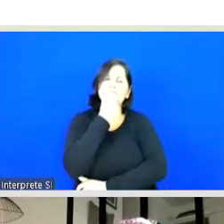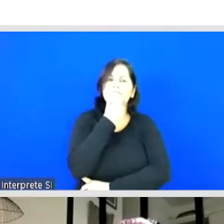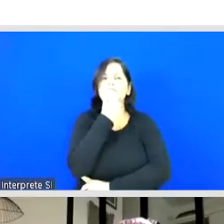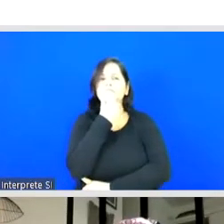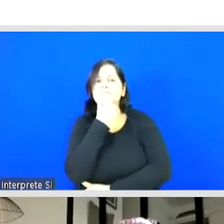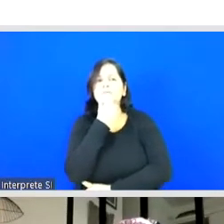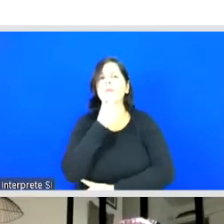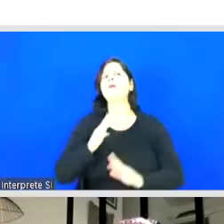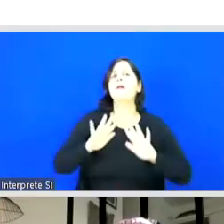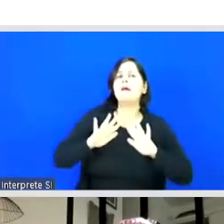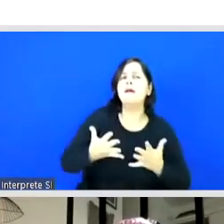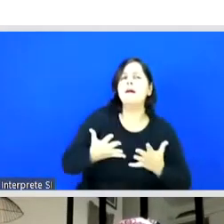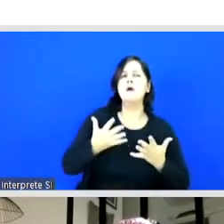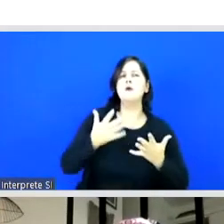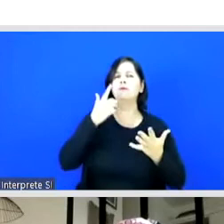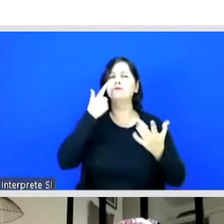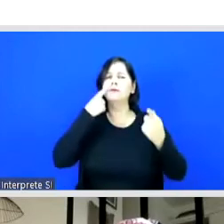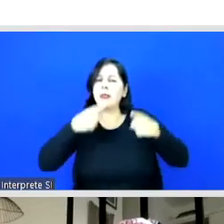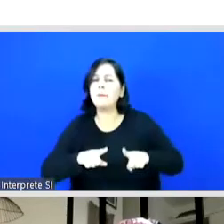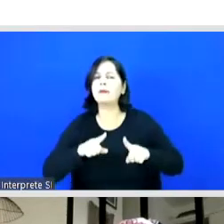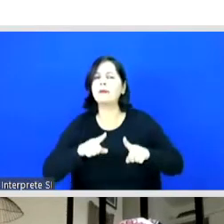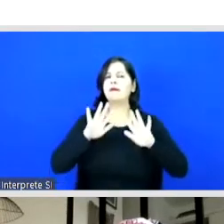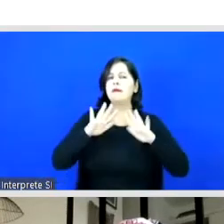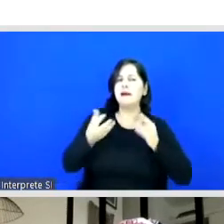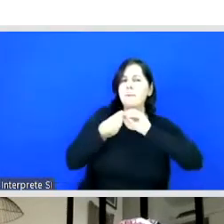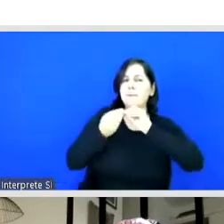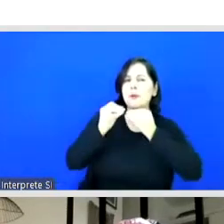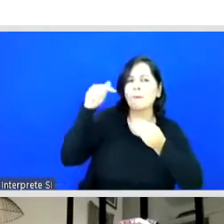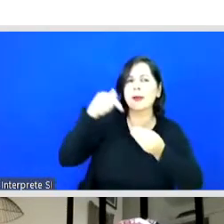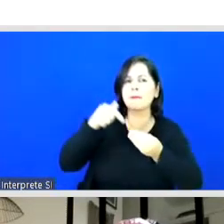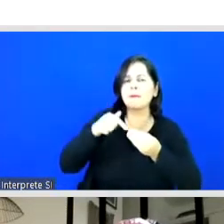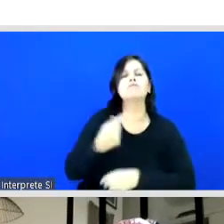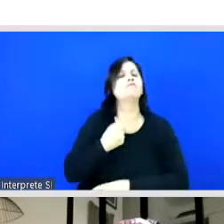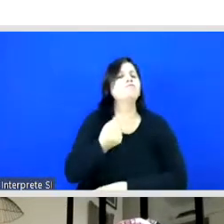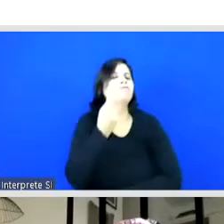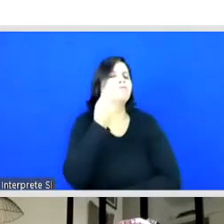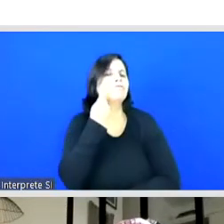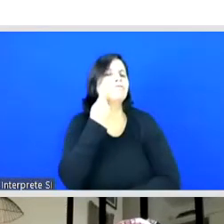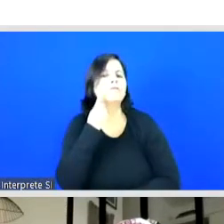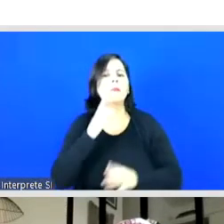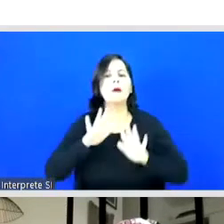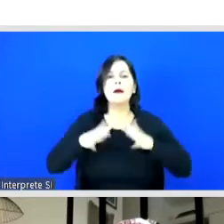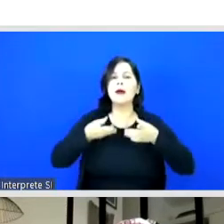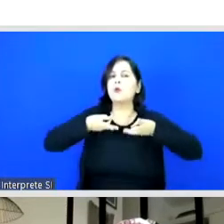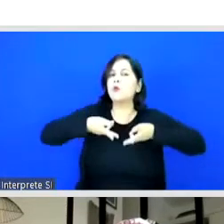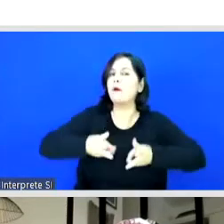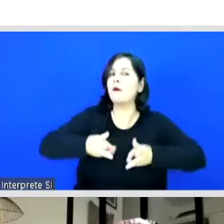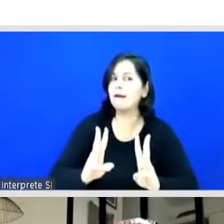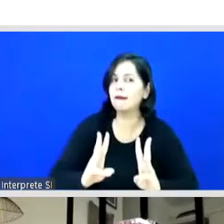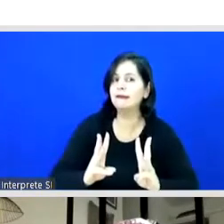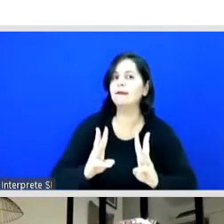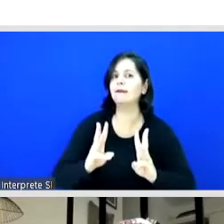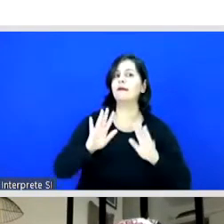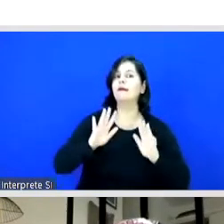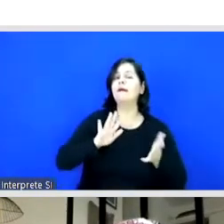alternatives for cooking, for water harvesting, for better ways of producing food, alternative ways